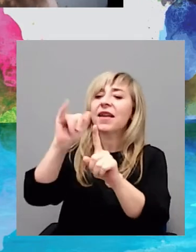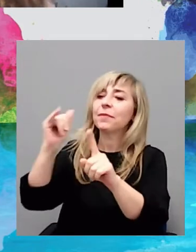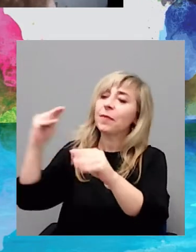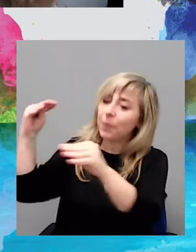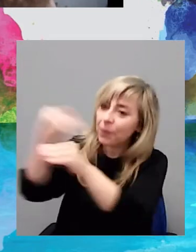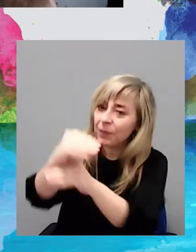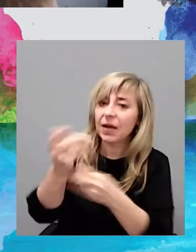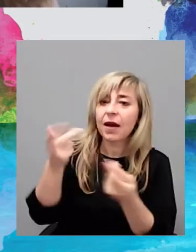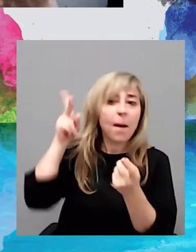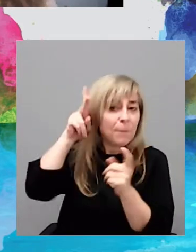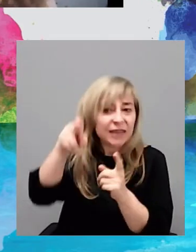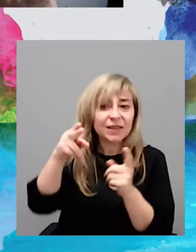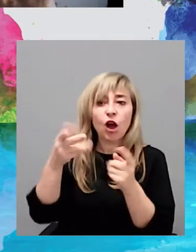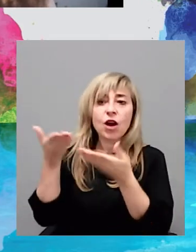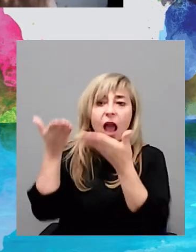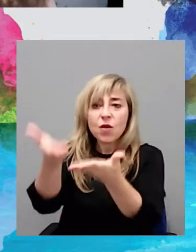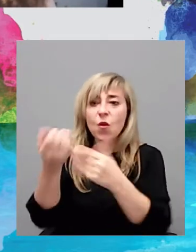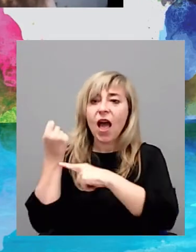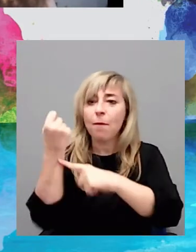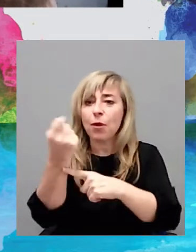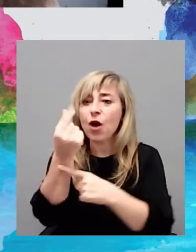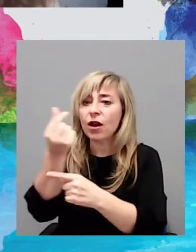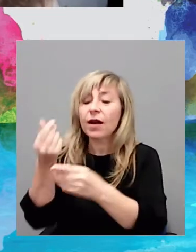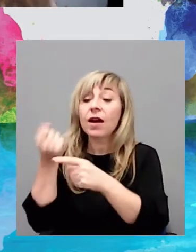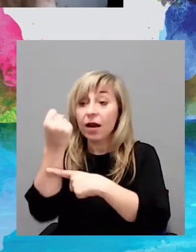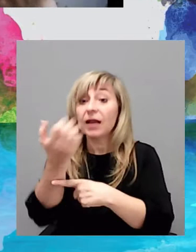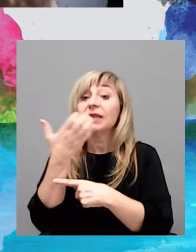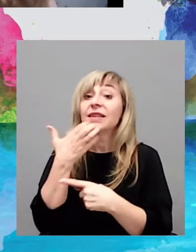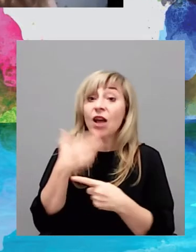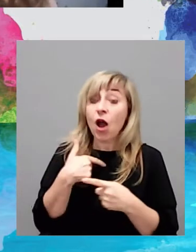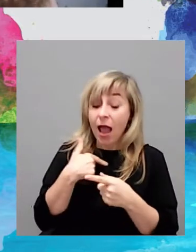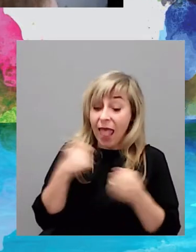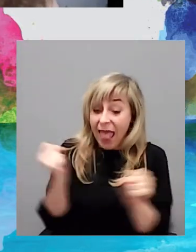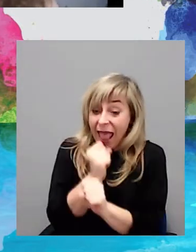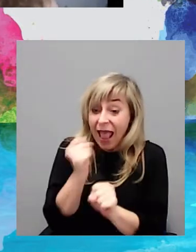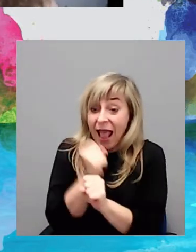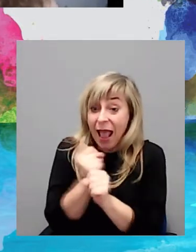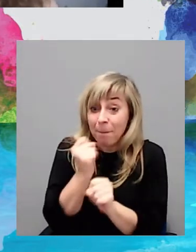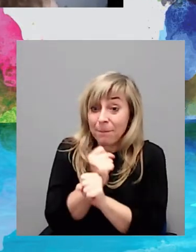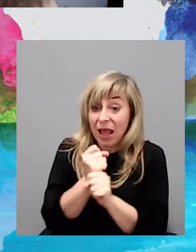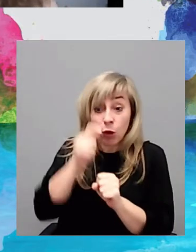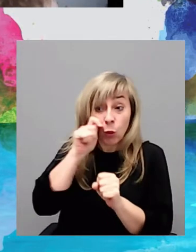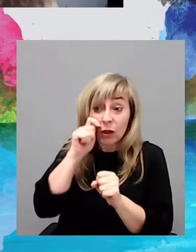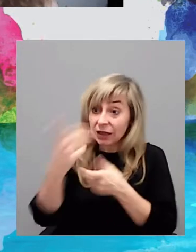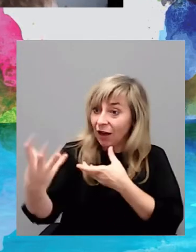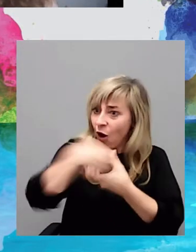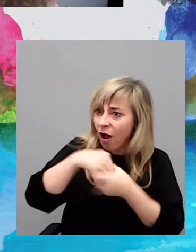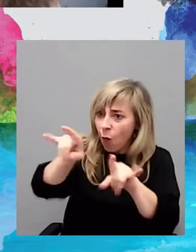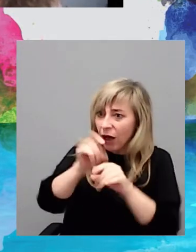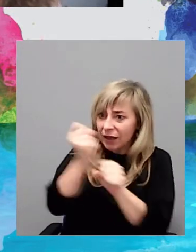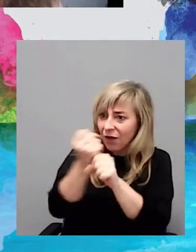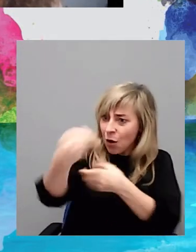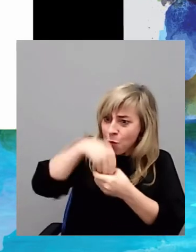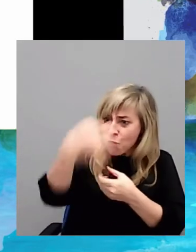these people with disabilities are beneficiaries of aids and so forth, and we can generate wealth in that sense.